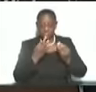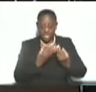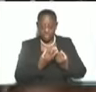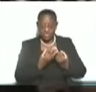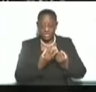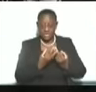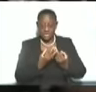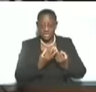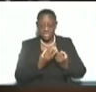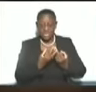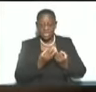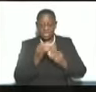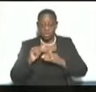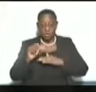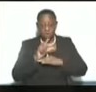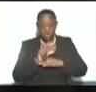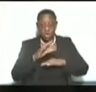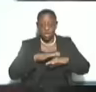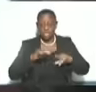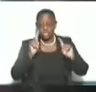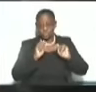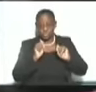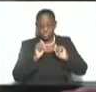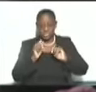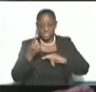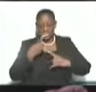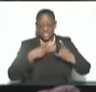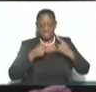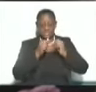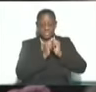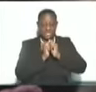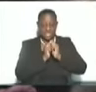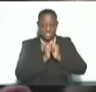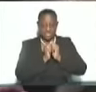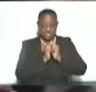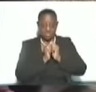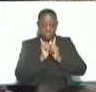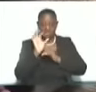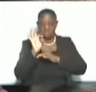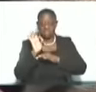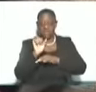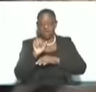Honorable Obadiah Wilshcombe, on Tuesday gathered at the Progressive Liberal Party's